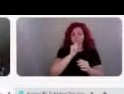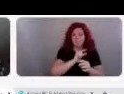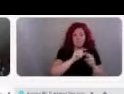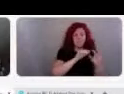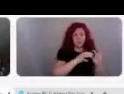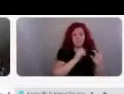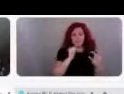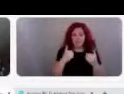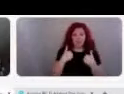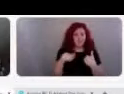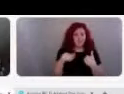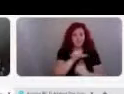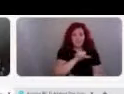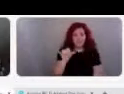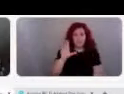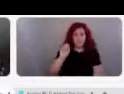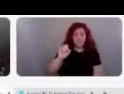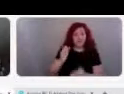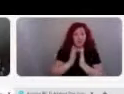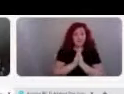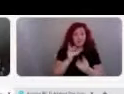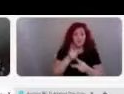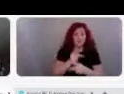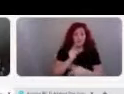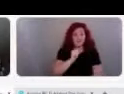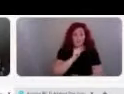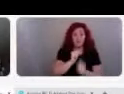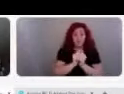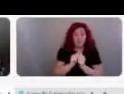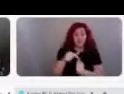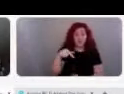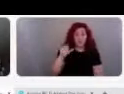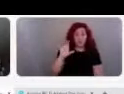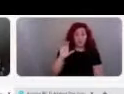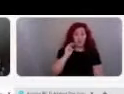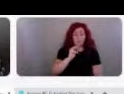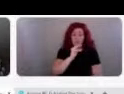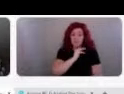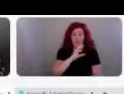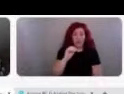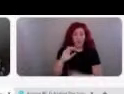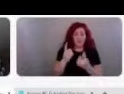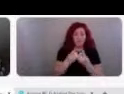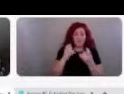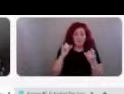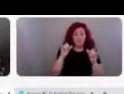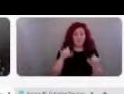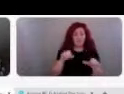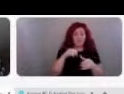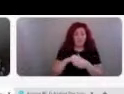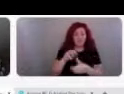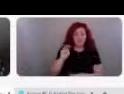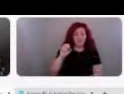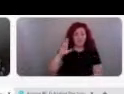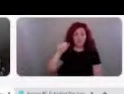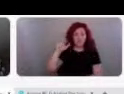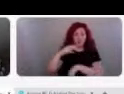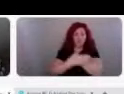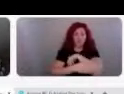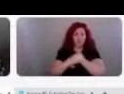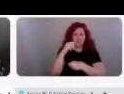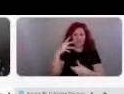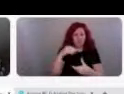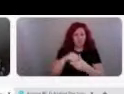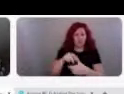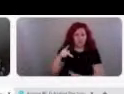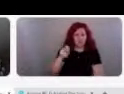interest i ask that you keep gilbert together with queen creek and mesa and the district needs to stay within maricopa county and not include parts of